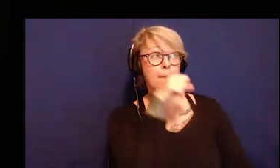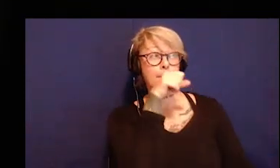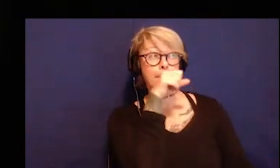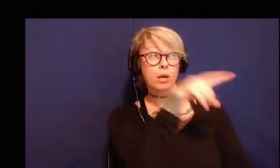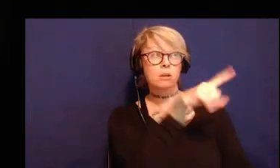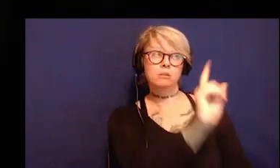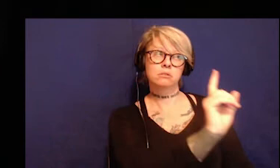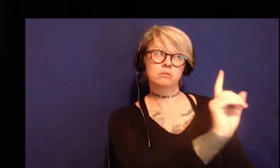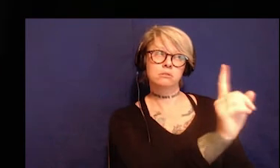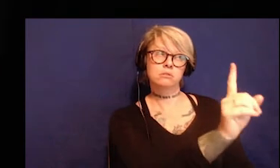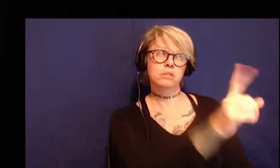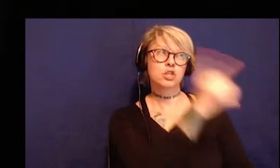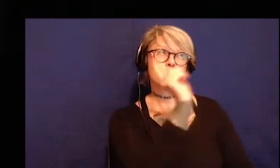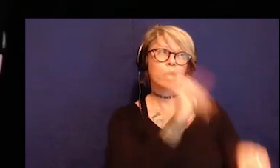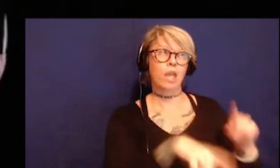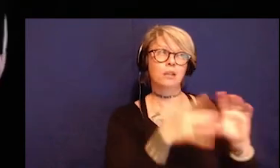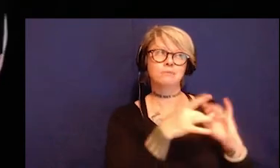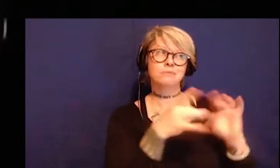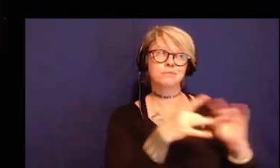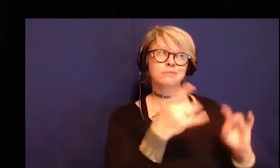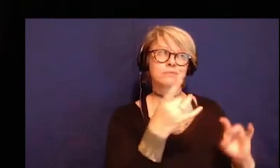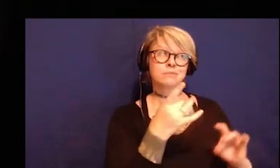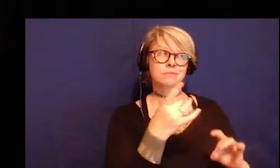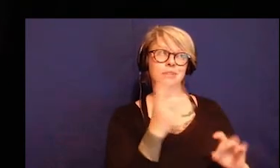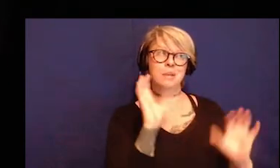don't tell Mom.